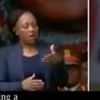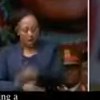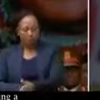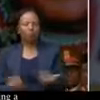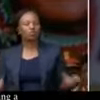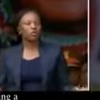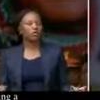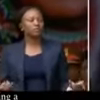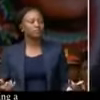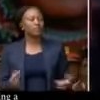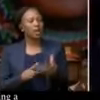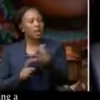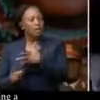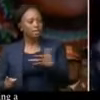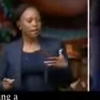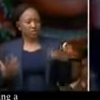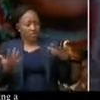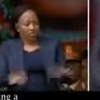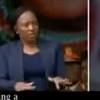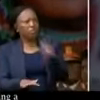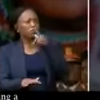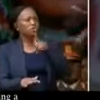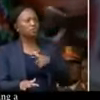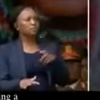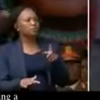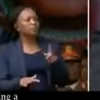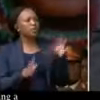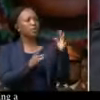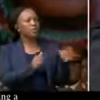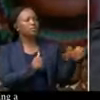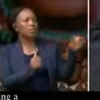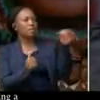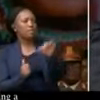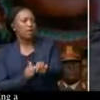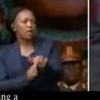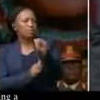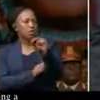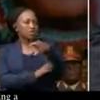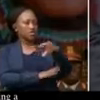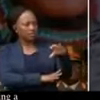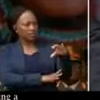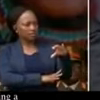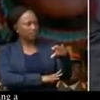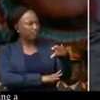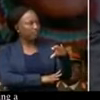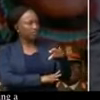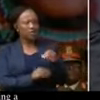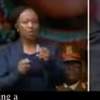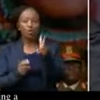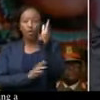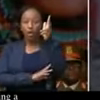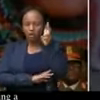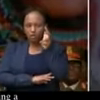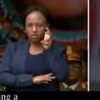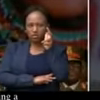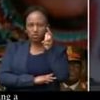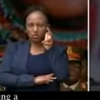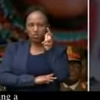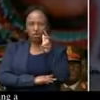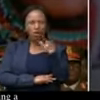Mama, you said to us, we must come back to the ANC. We heard you. But